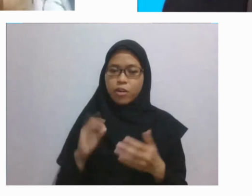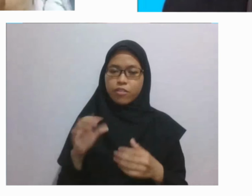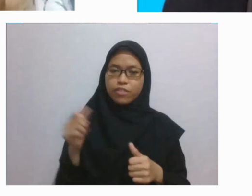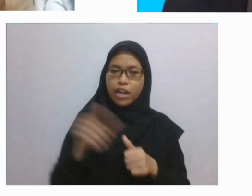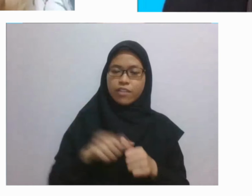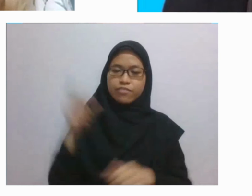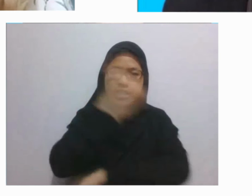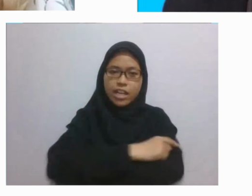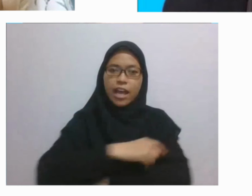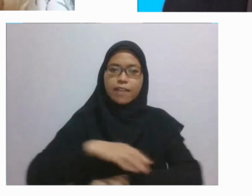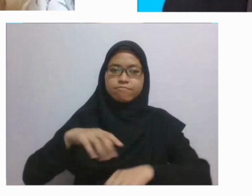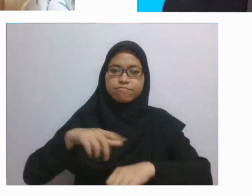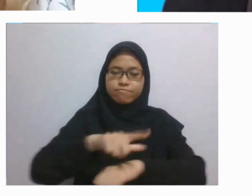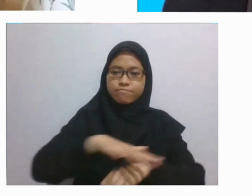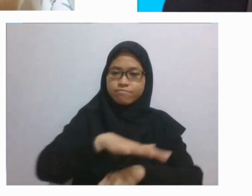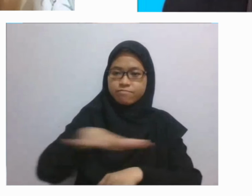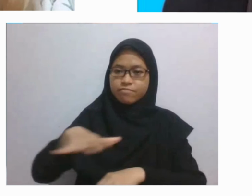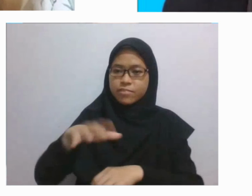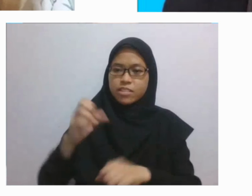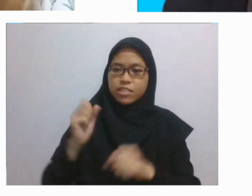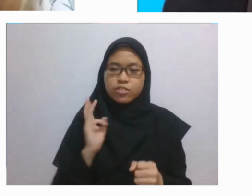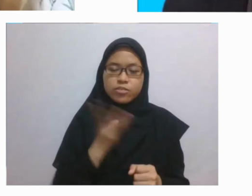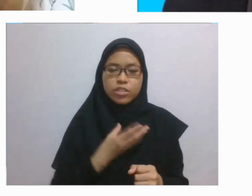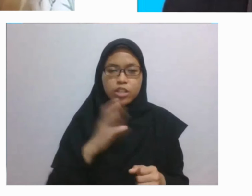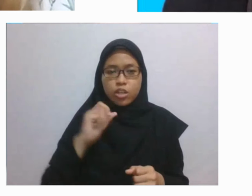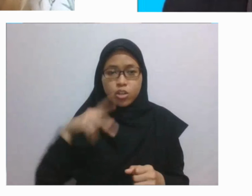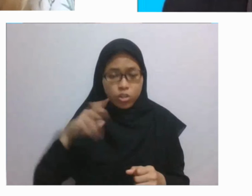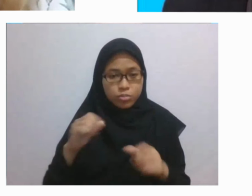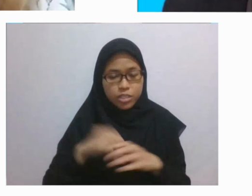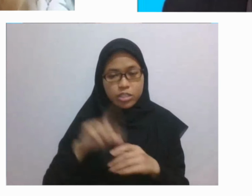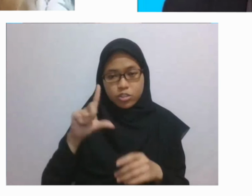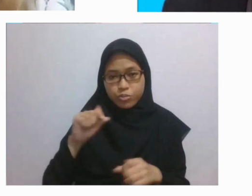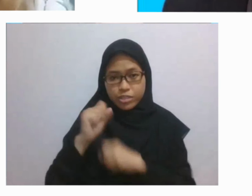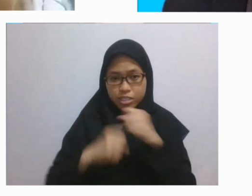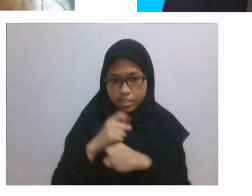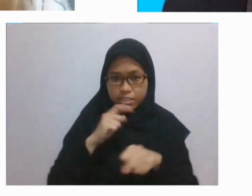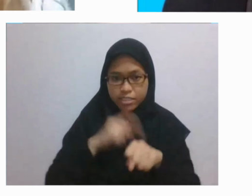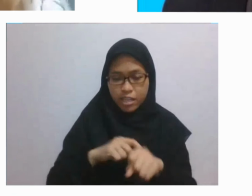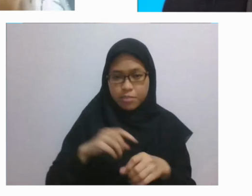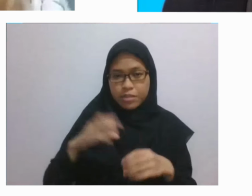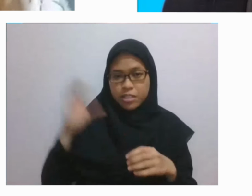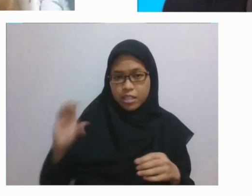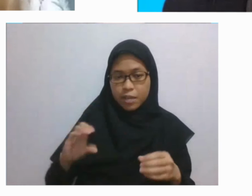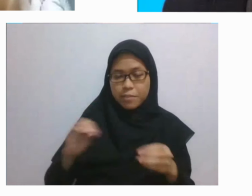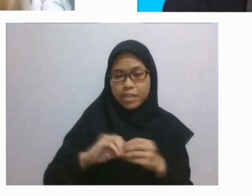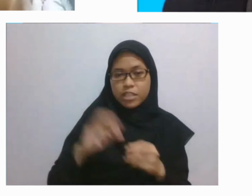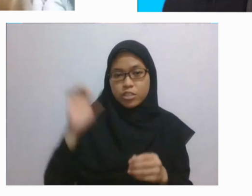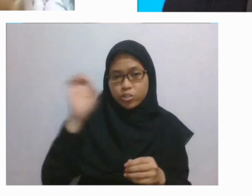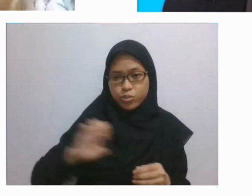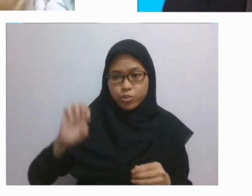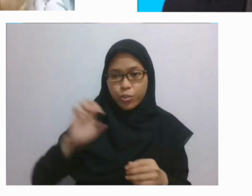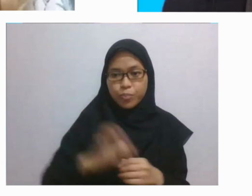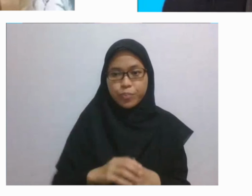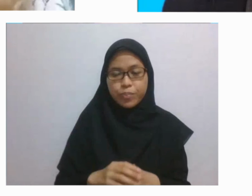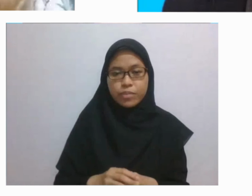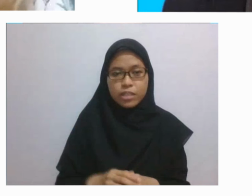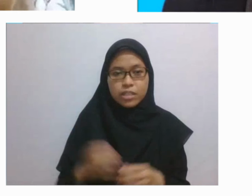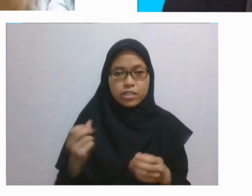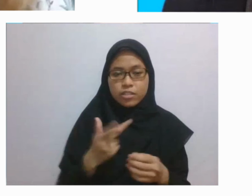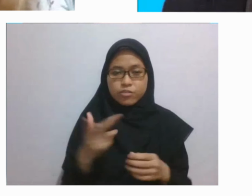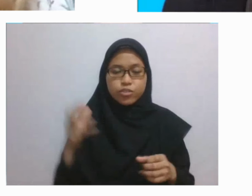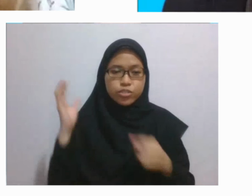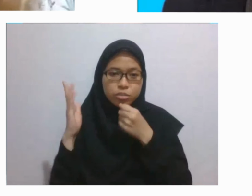actually be able to cope in a 20 years time in the climate in Europe. And the answer is that several of the species that we really